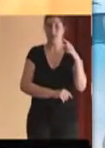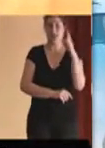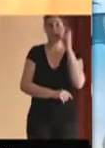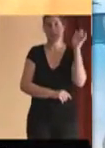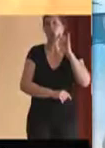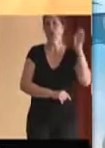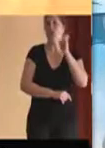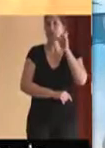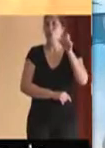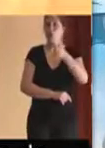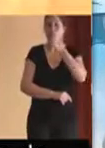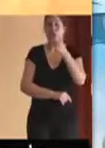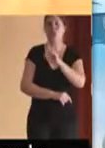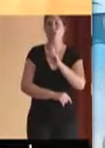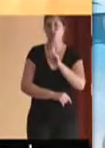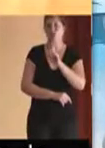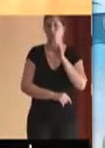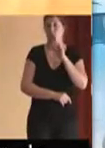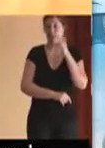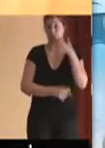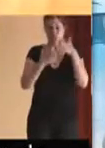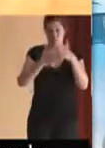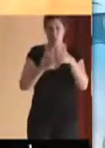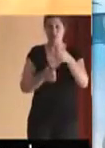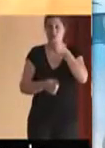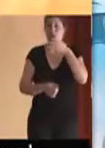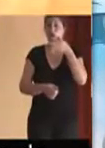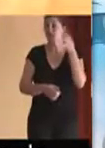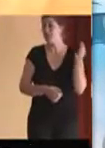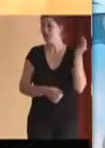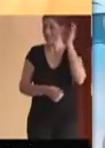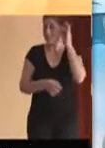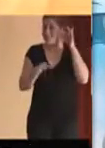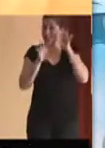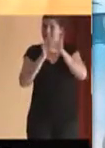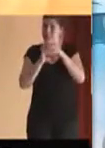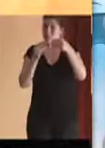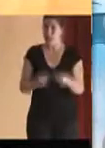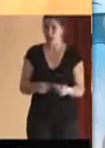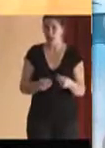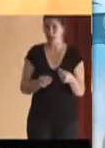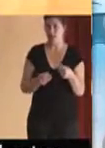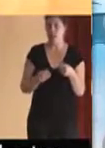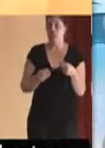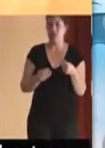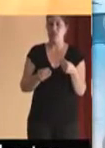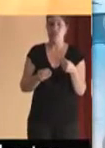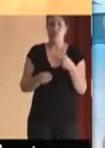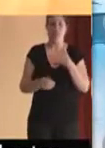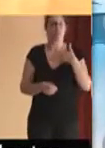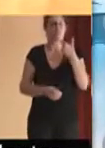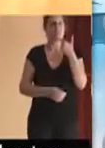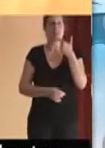do not enter through a microphone placed outdoor. The microphone should be within the